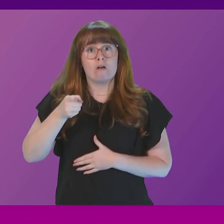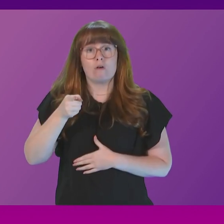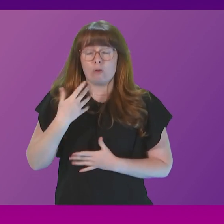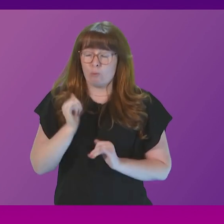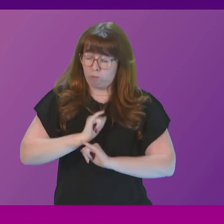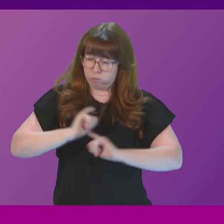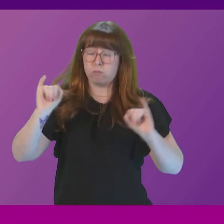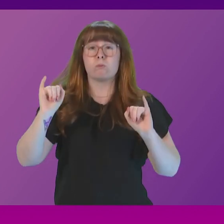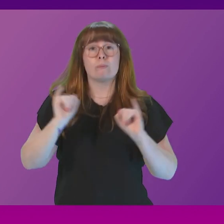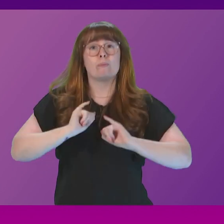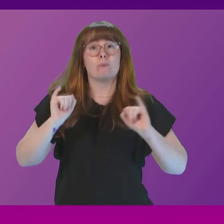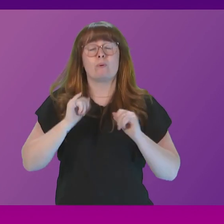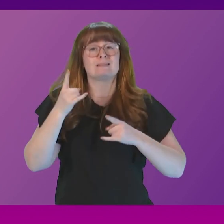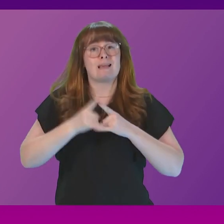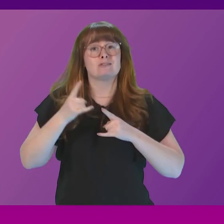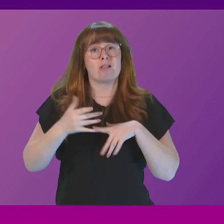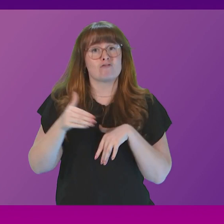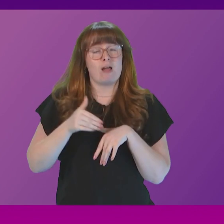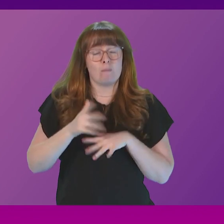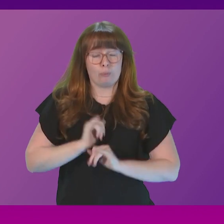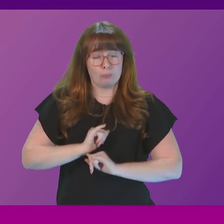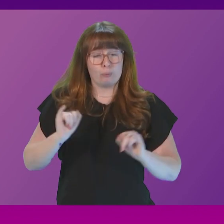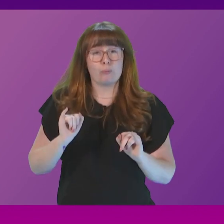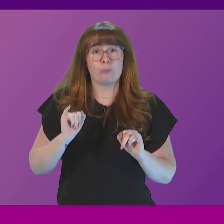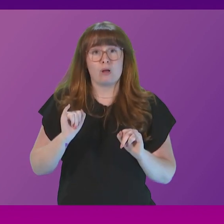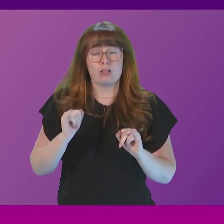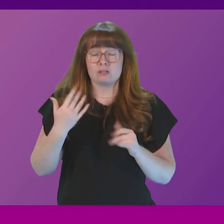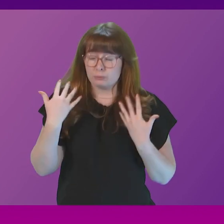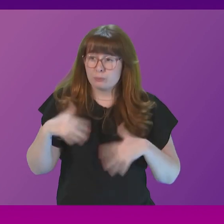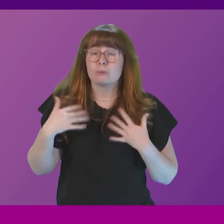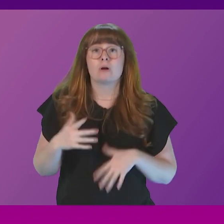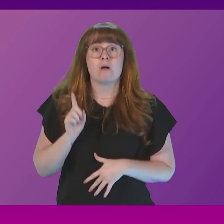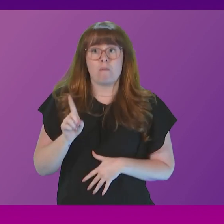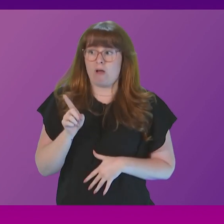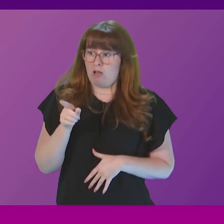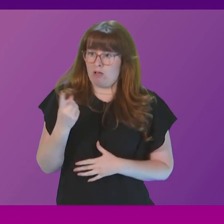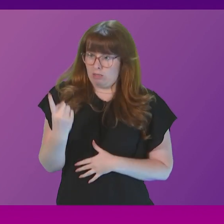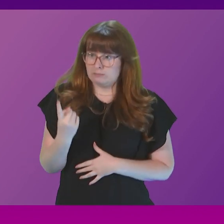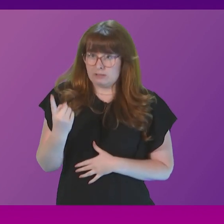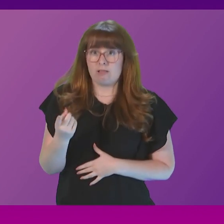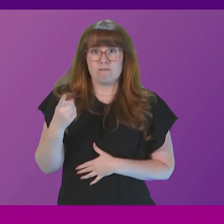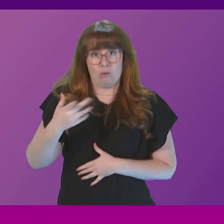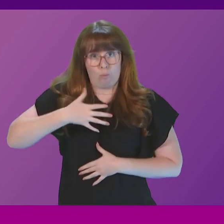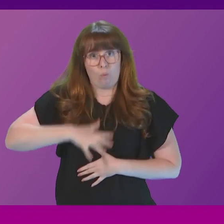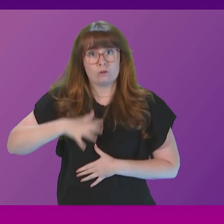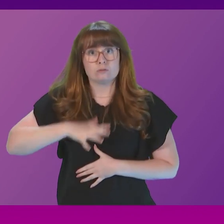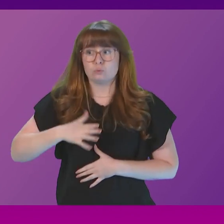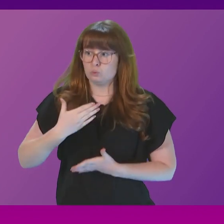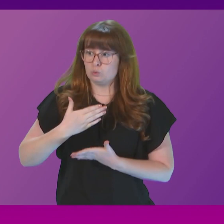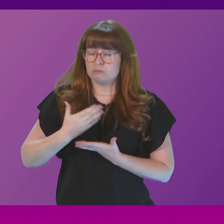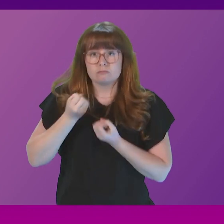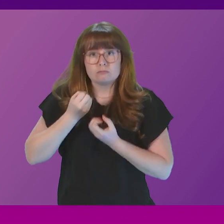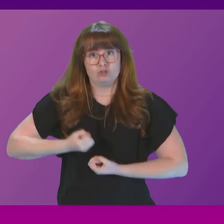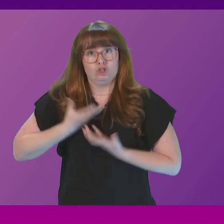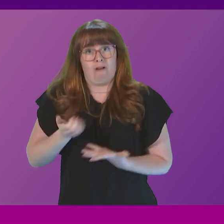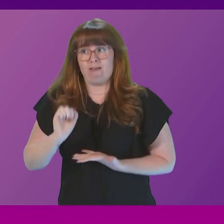dreadful sexual offence that has happened. But the fact that they are wanting to share their story in